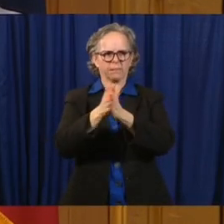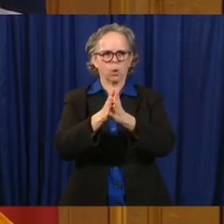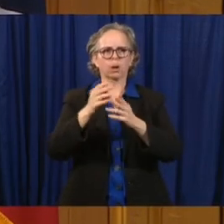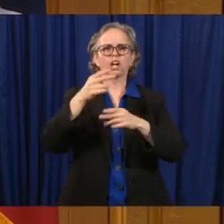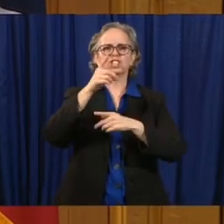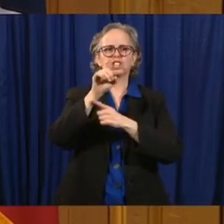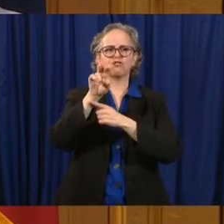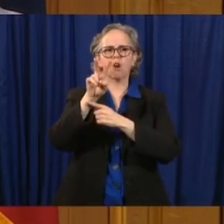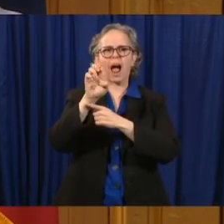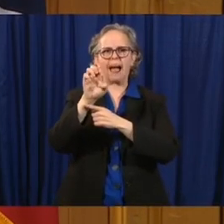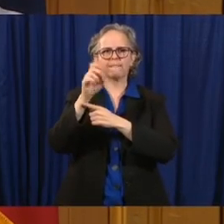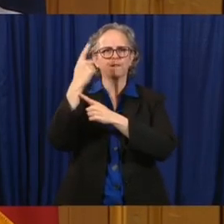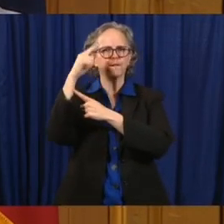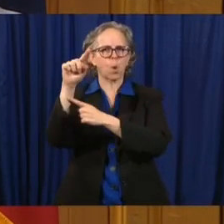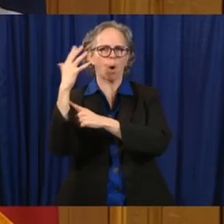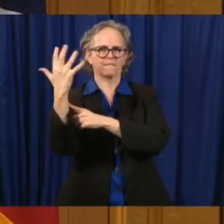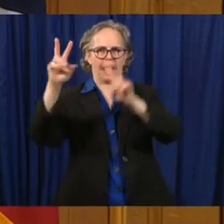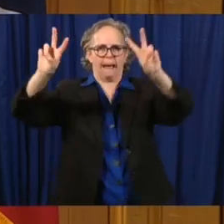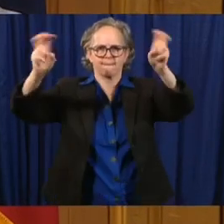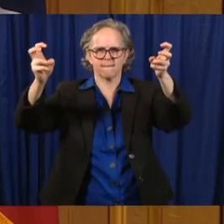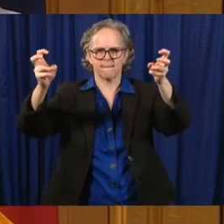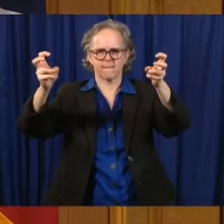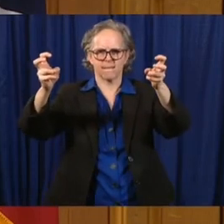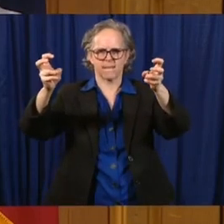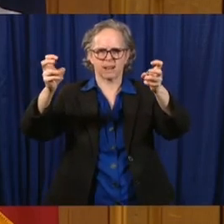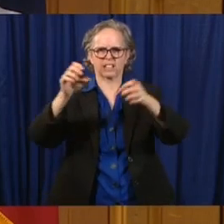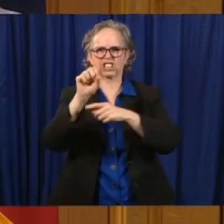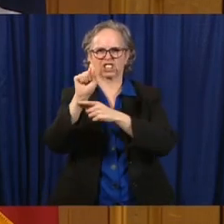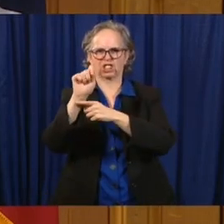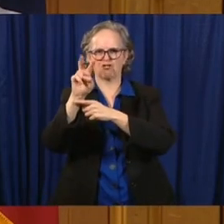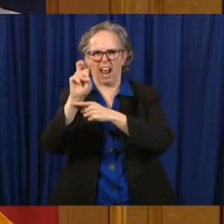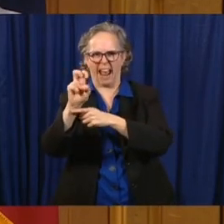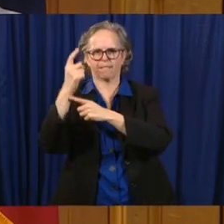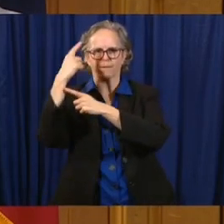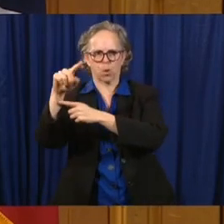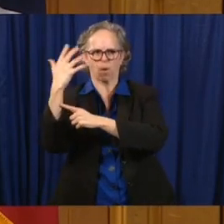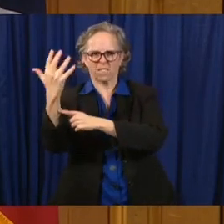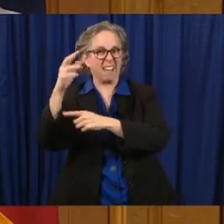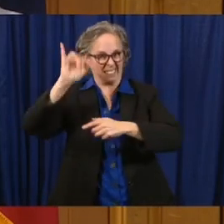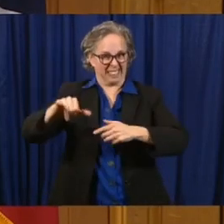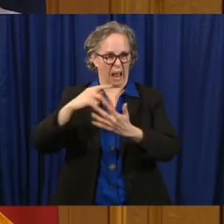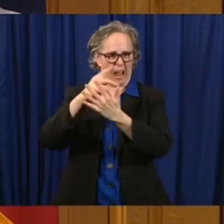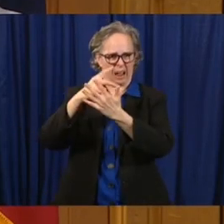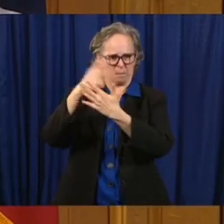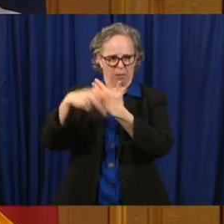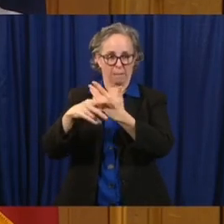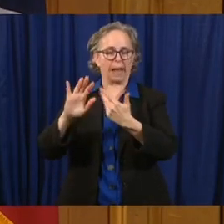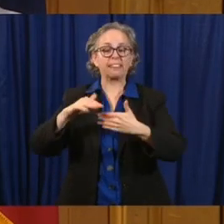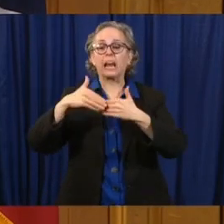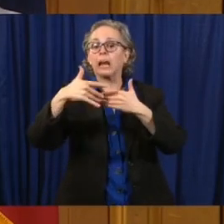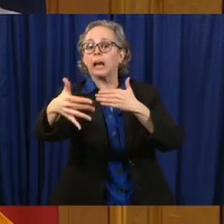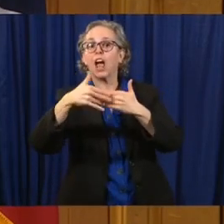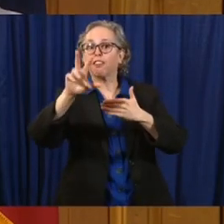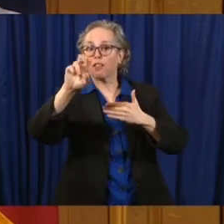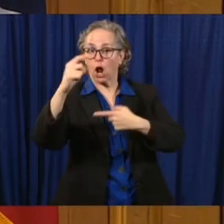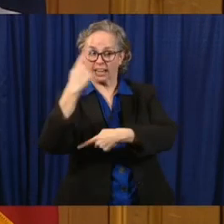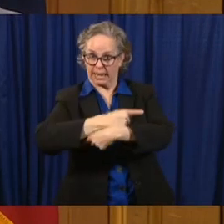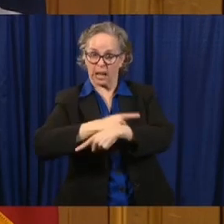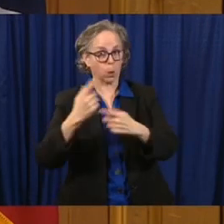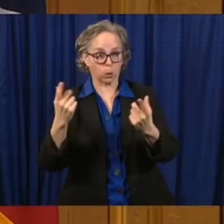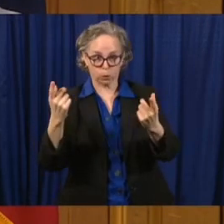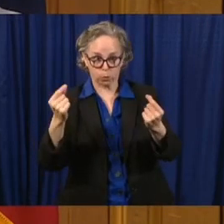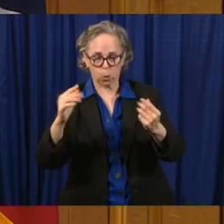people every day over the next 30 days by phone, video, chat, email, or on social media. During a